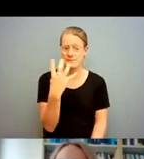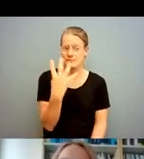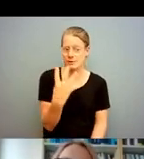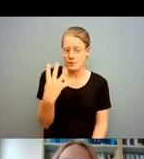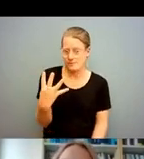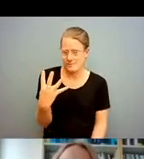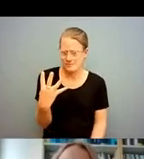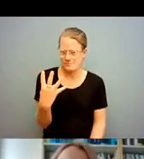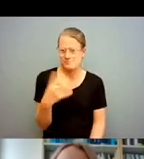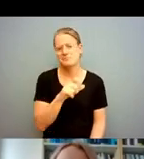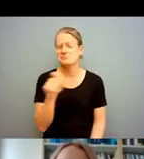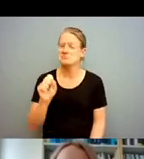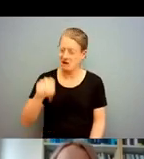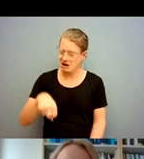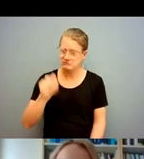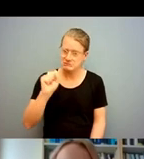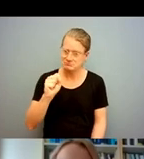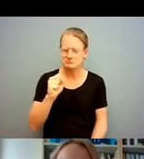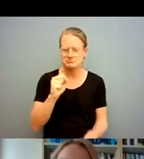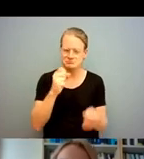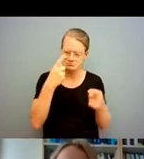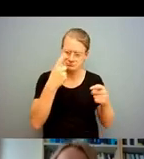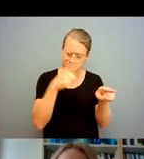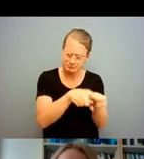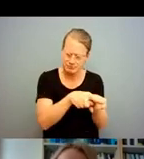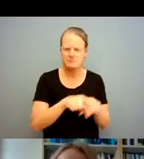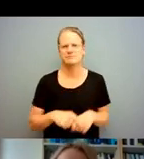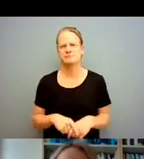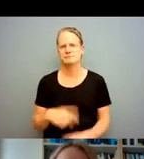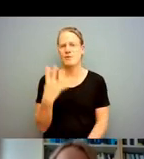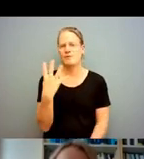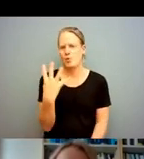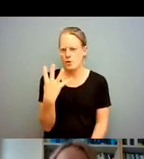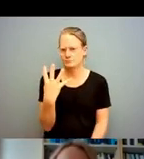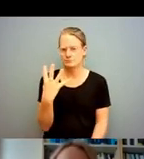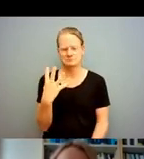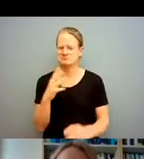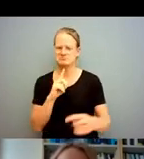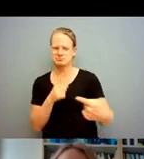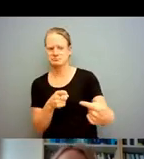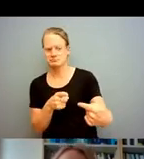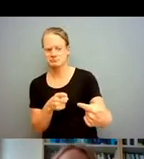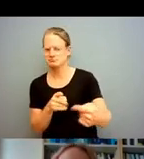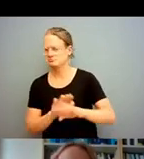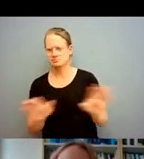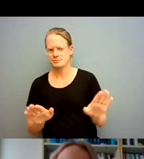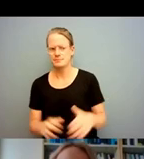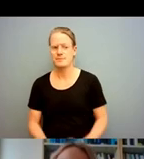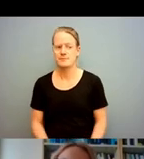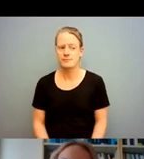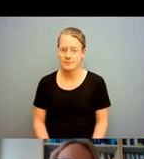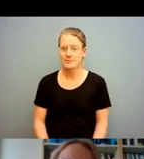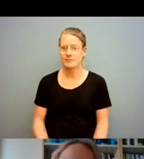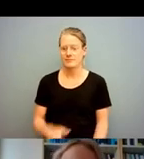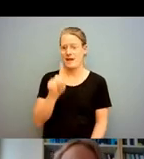only 4 states that voted against, and we had 11 states who didn't actually support